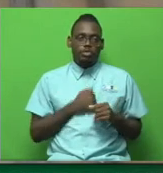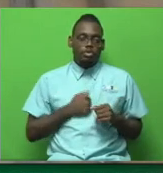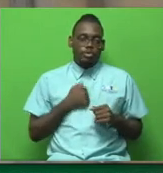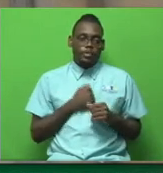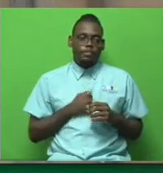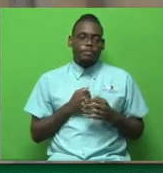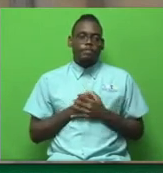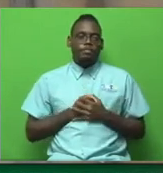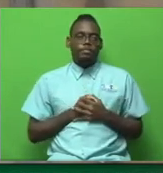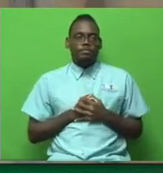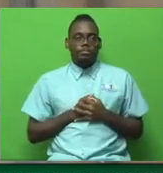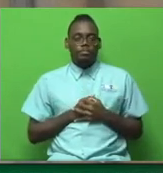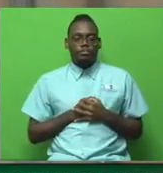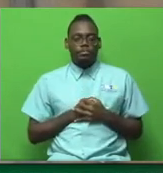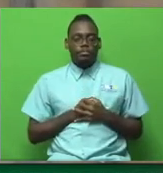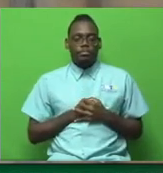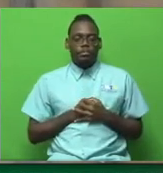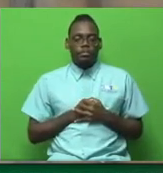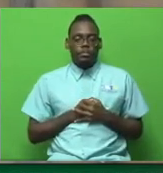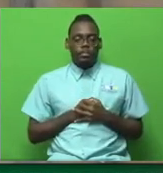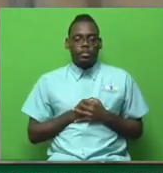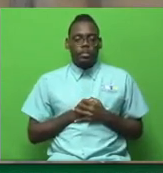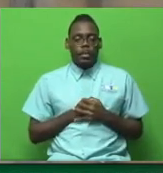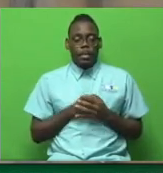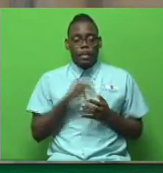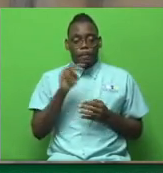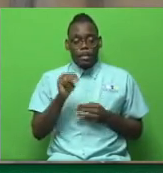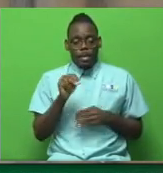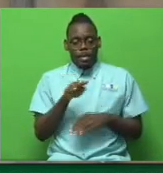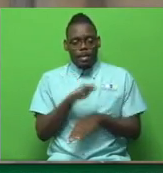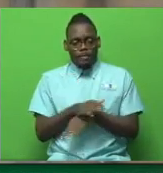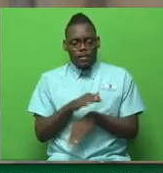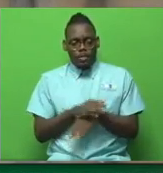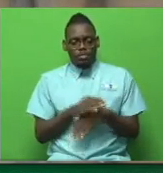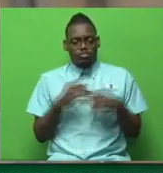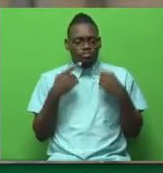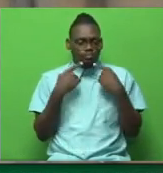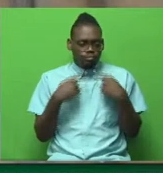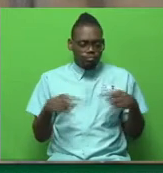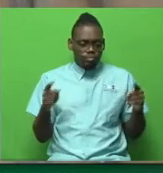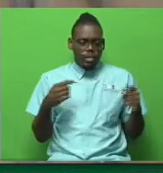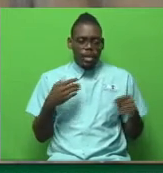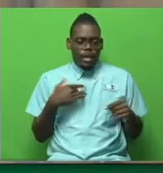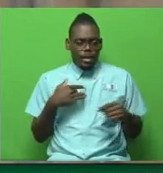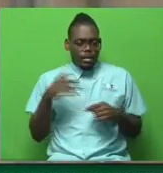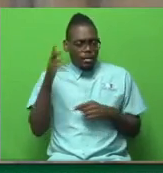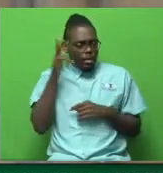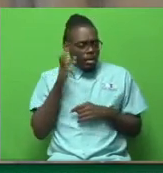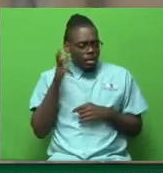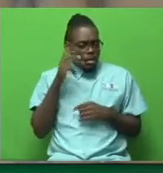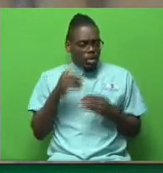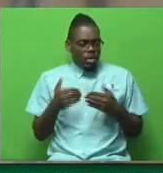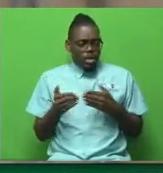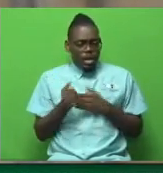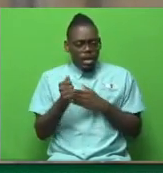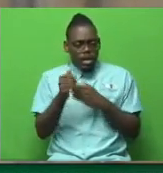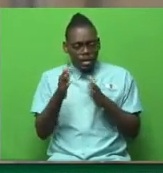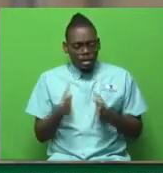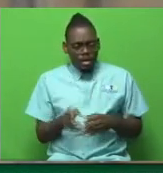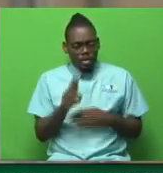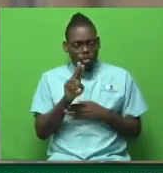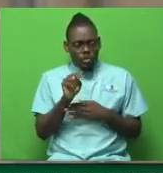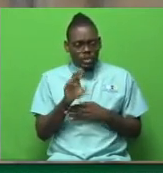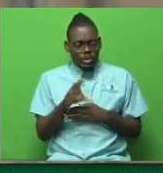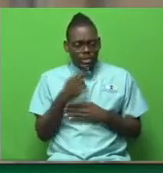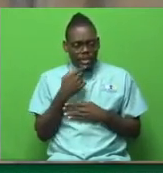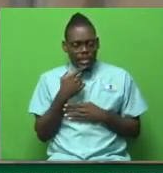Deputy speaker I had to hear on Monday night's news the leader of the opposition say that we have the highest death rate of